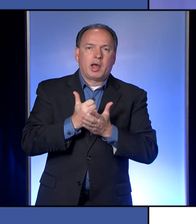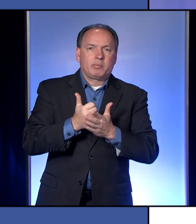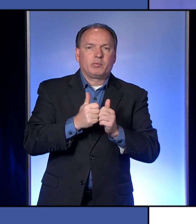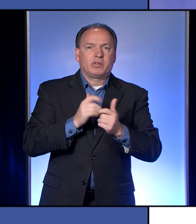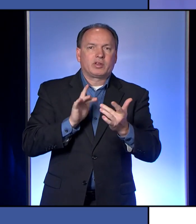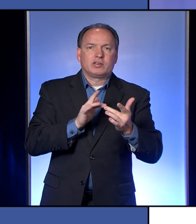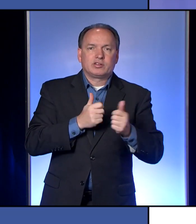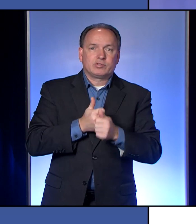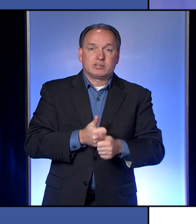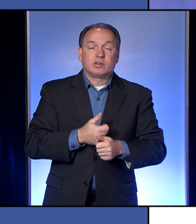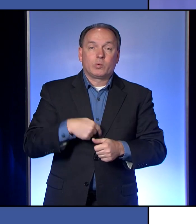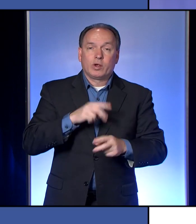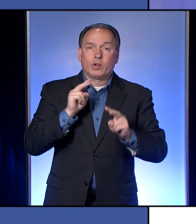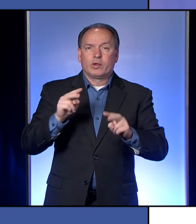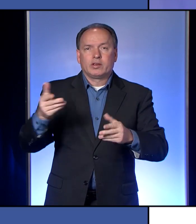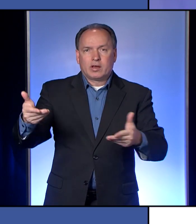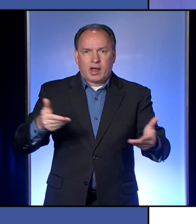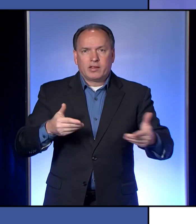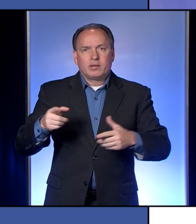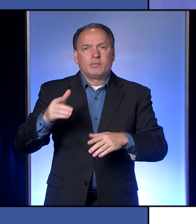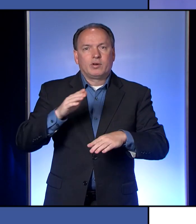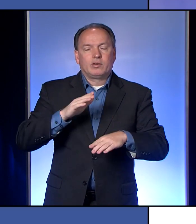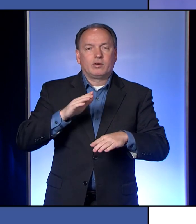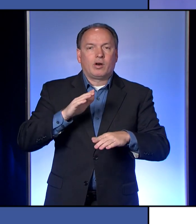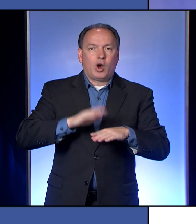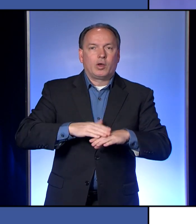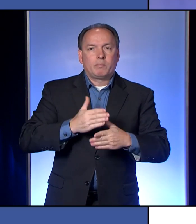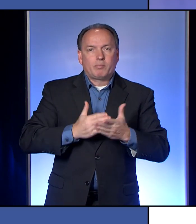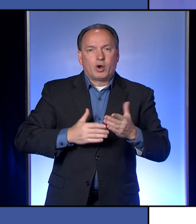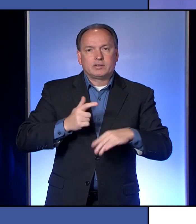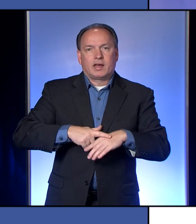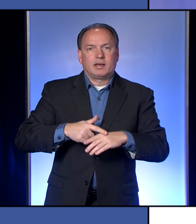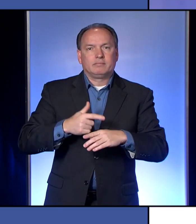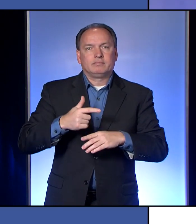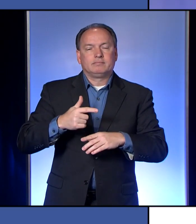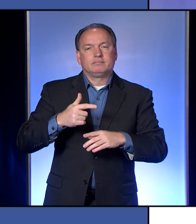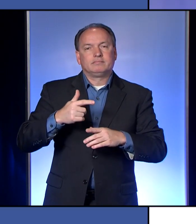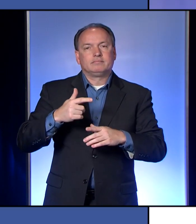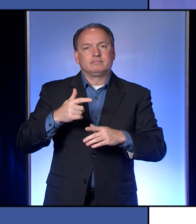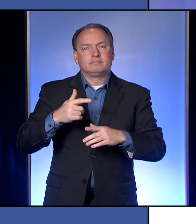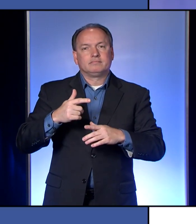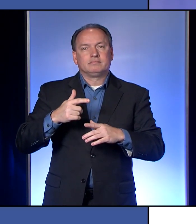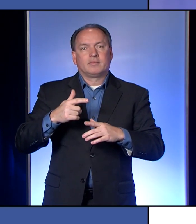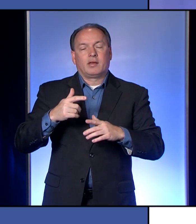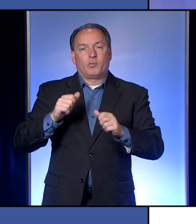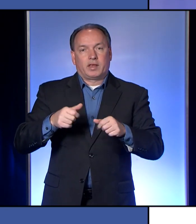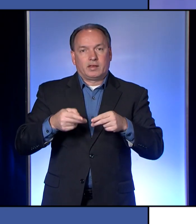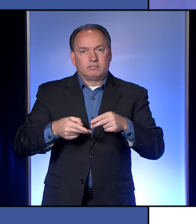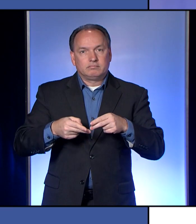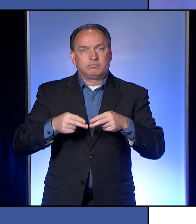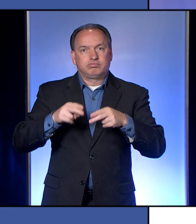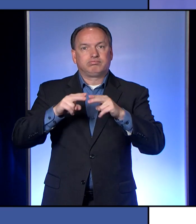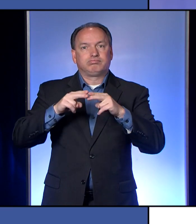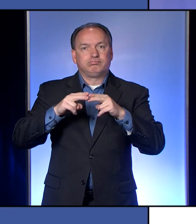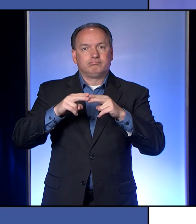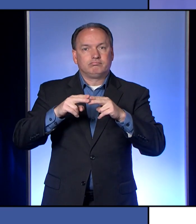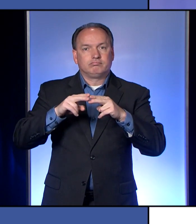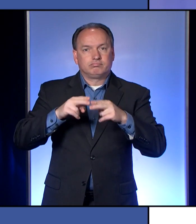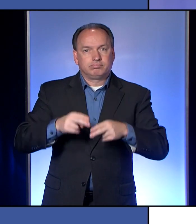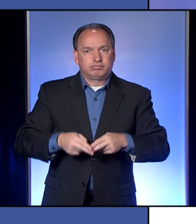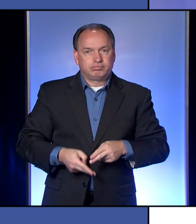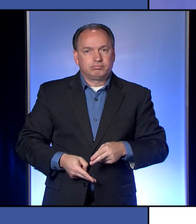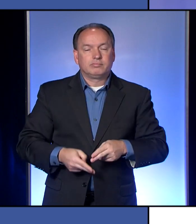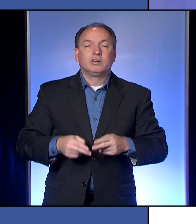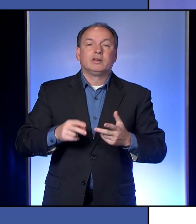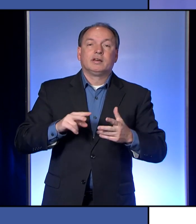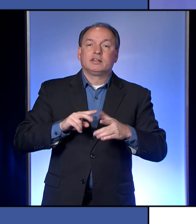tracing. And we're looking at, bringing them on as a per diem, and so we could scale up or scale back depending on our